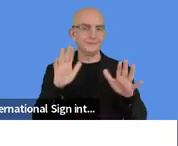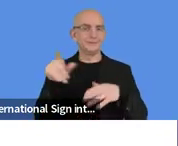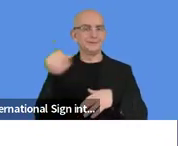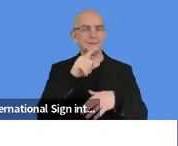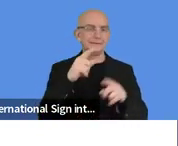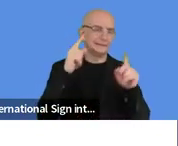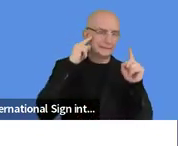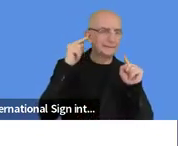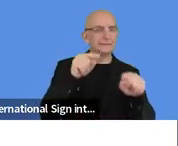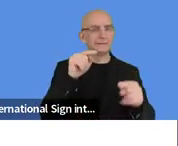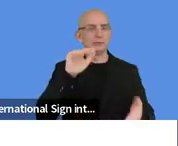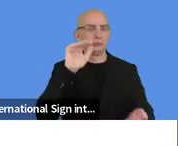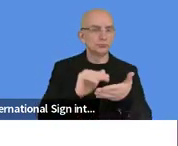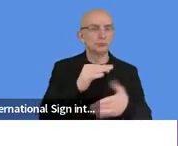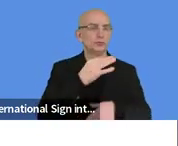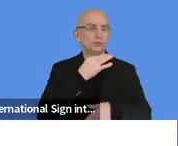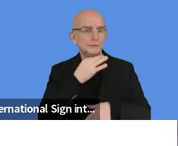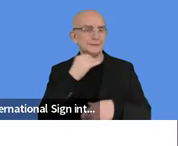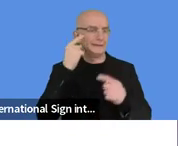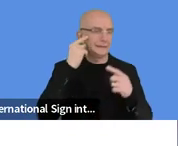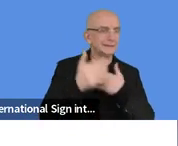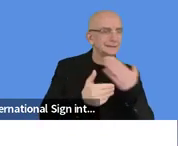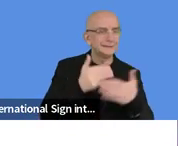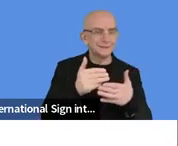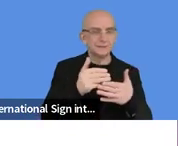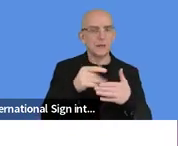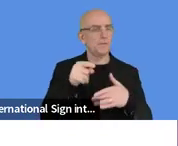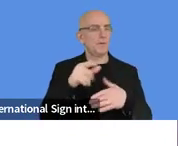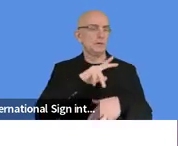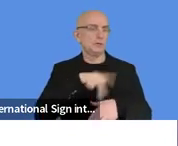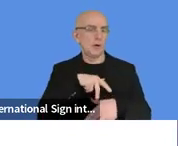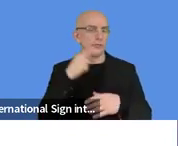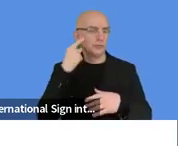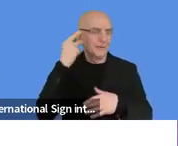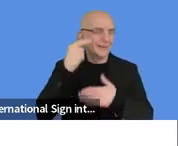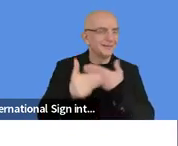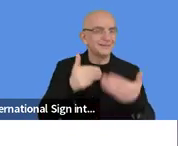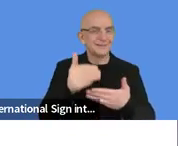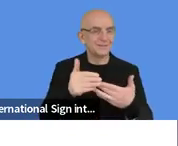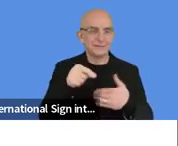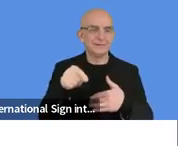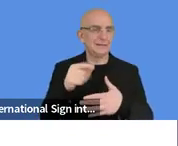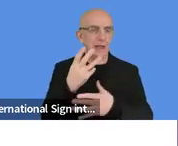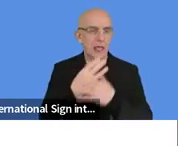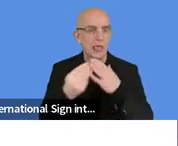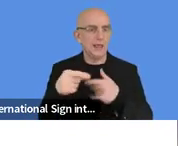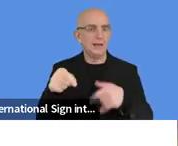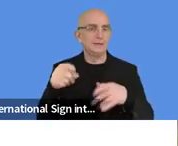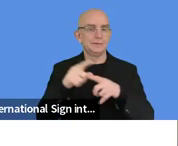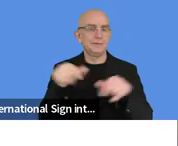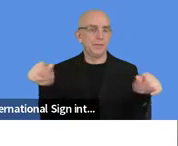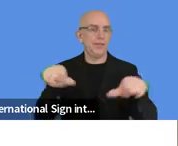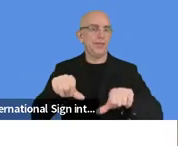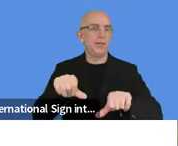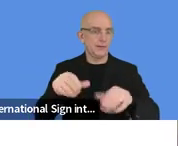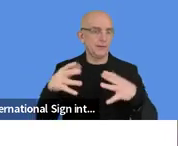And that helps these initiatives maintain their momentum and it helps them maximize their impact. And this is what's really important about what we